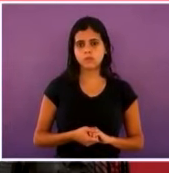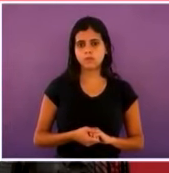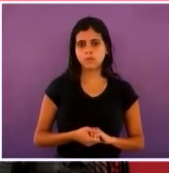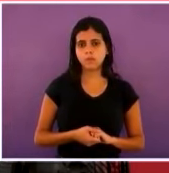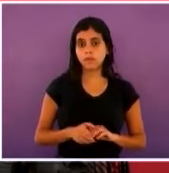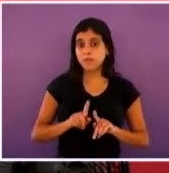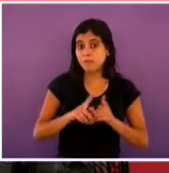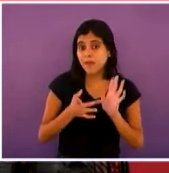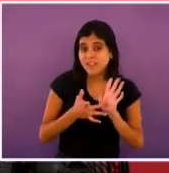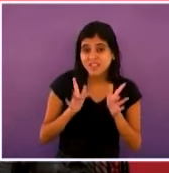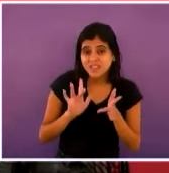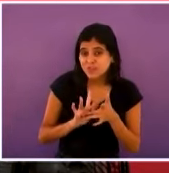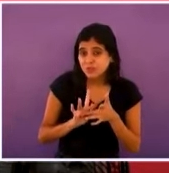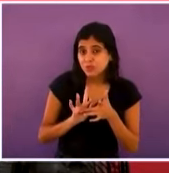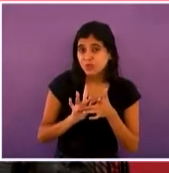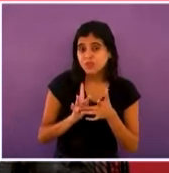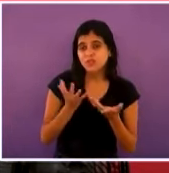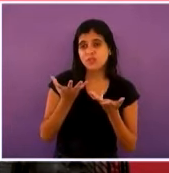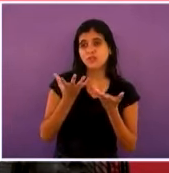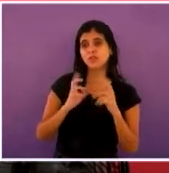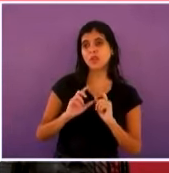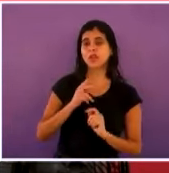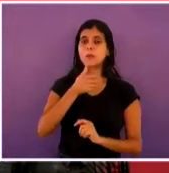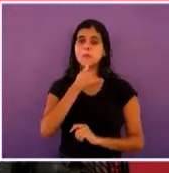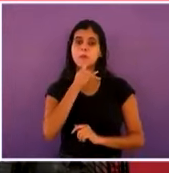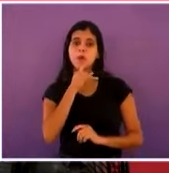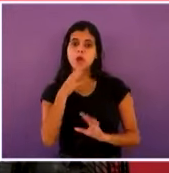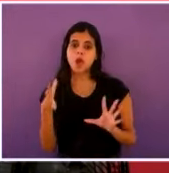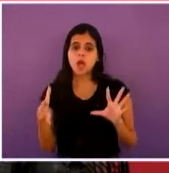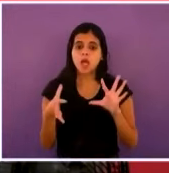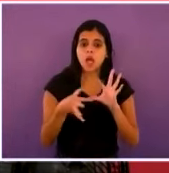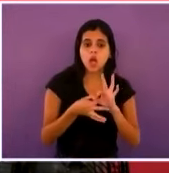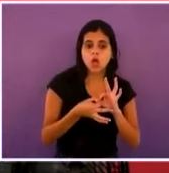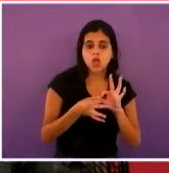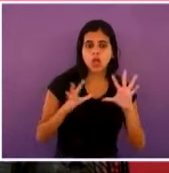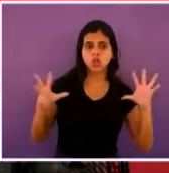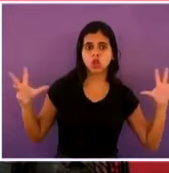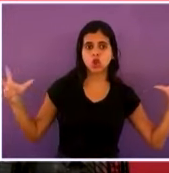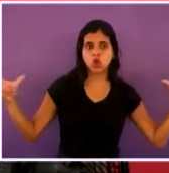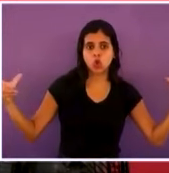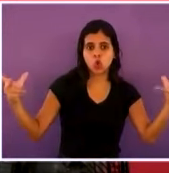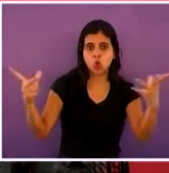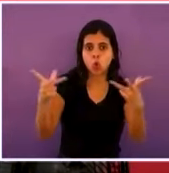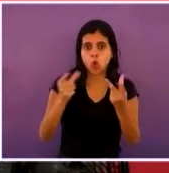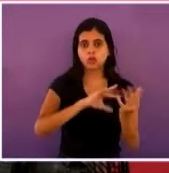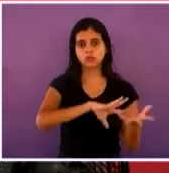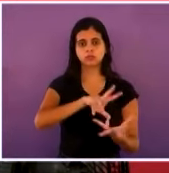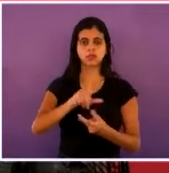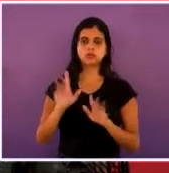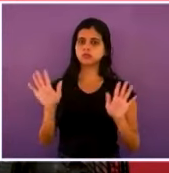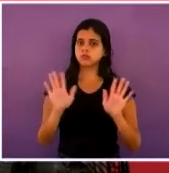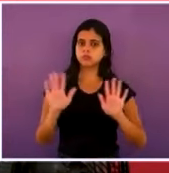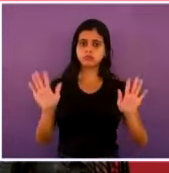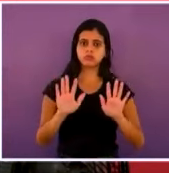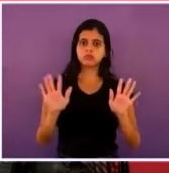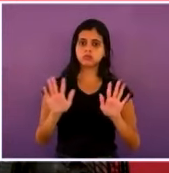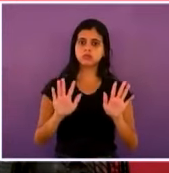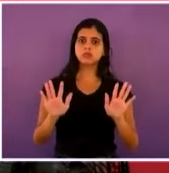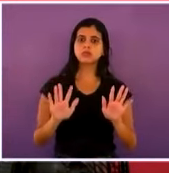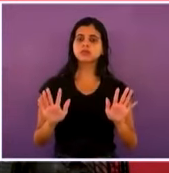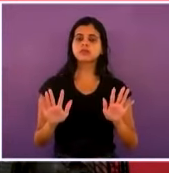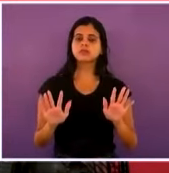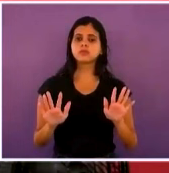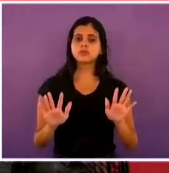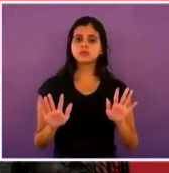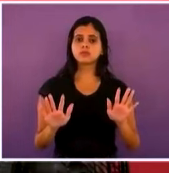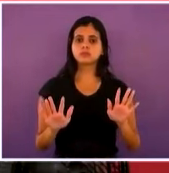mankind. Mas Jesus não quis dizer a unidade em general, unidade com toda a humanidade. But unity of those who